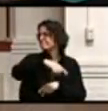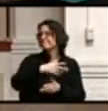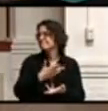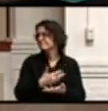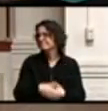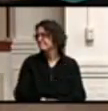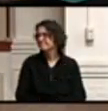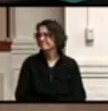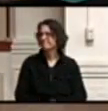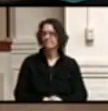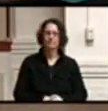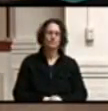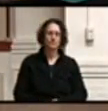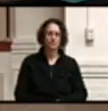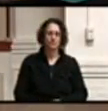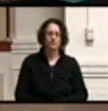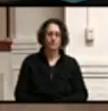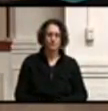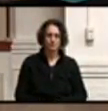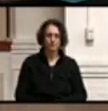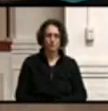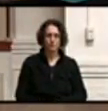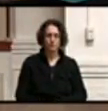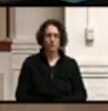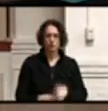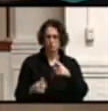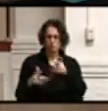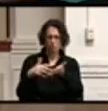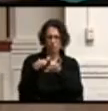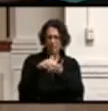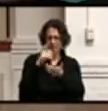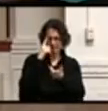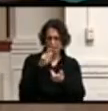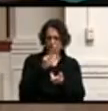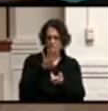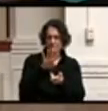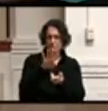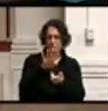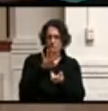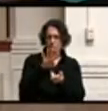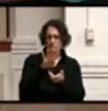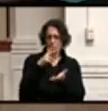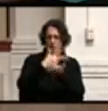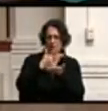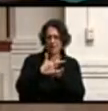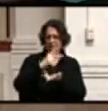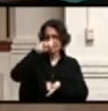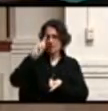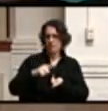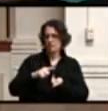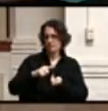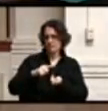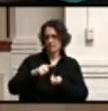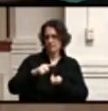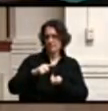while we may be losing, I think it's right now roughly 34, that's with having recently gained as many as 15.